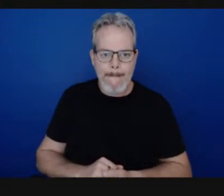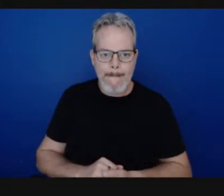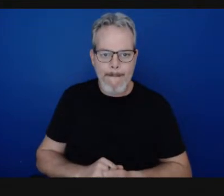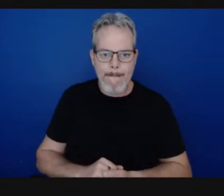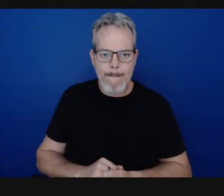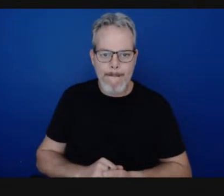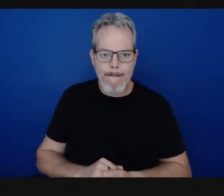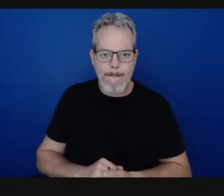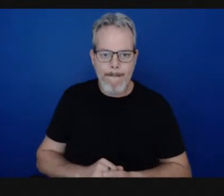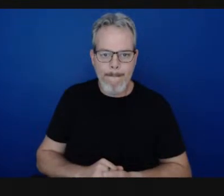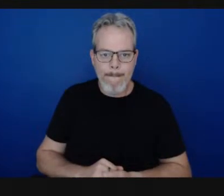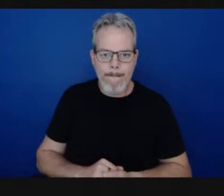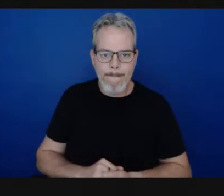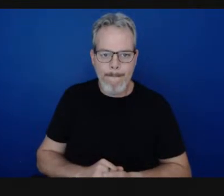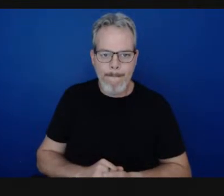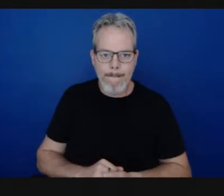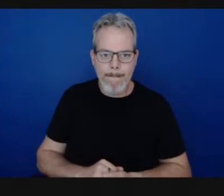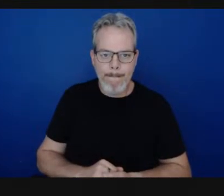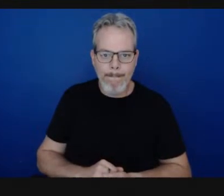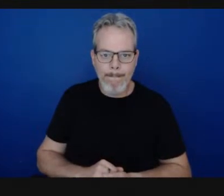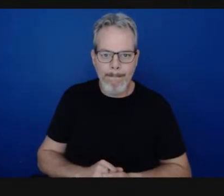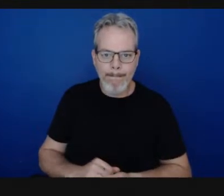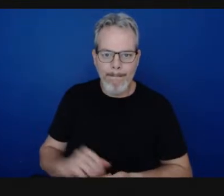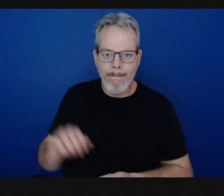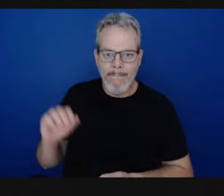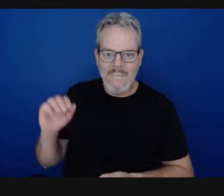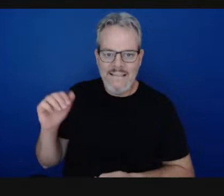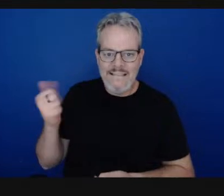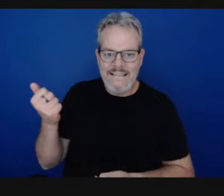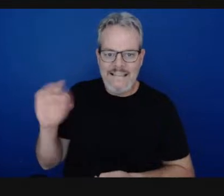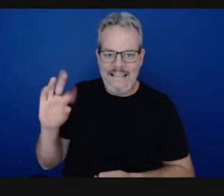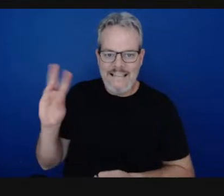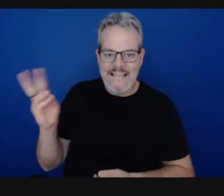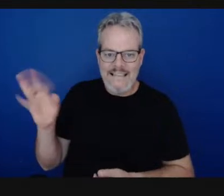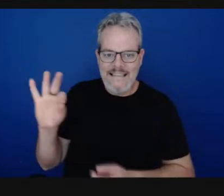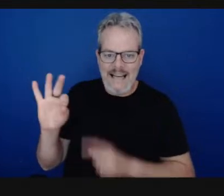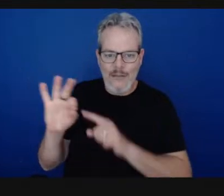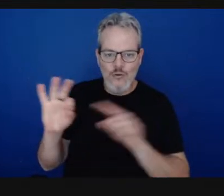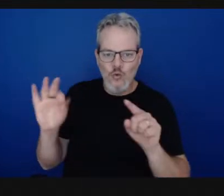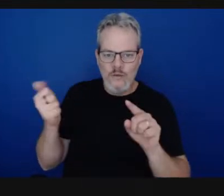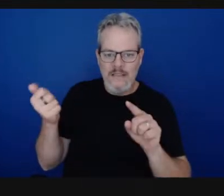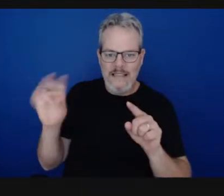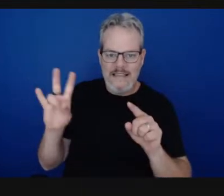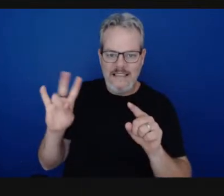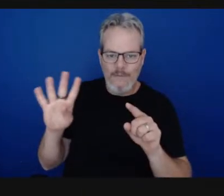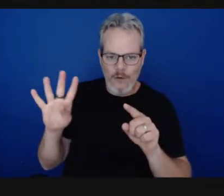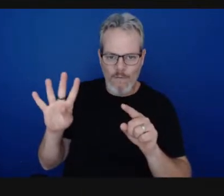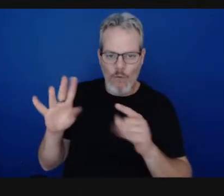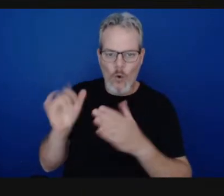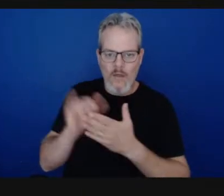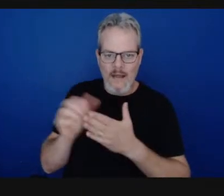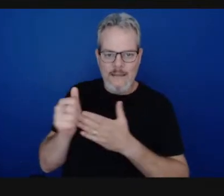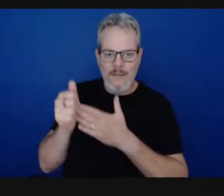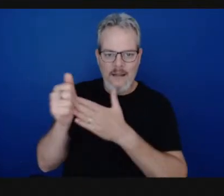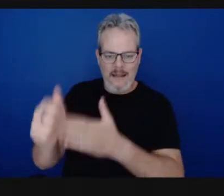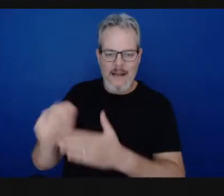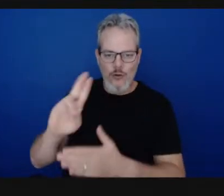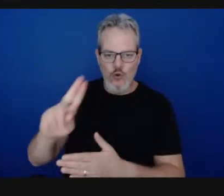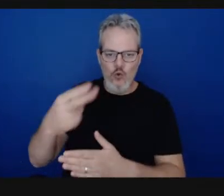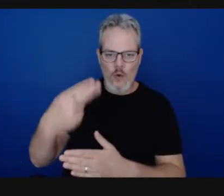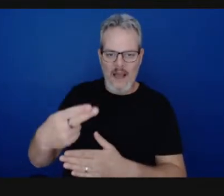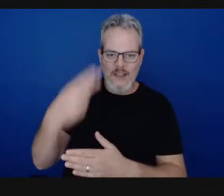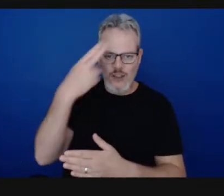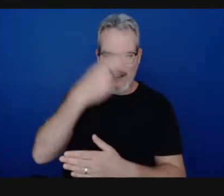Here it is. The Mauna Ulu eruption, 69 to 74, is being led by UH Hilo professor Dr.